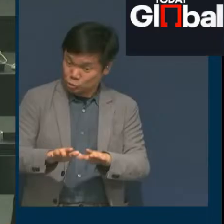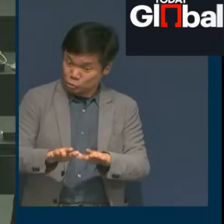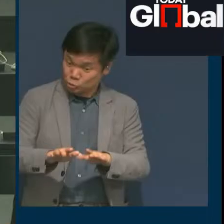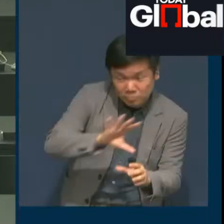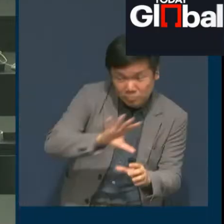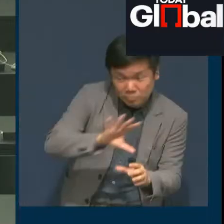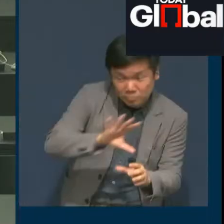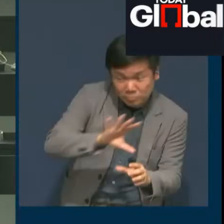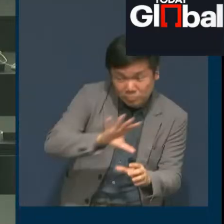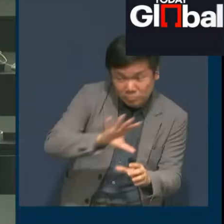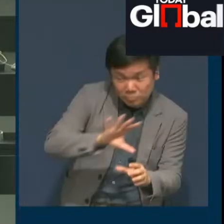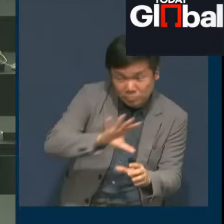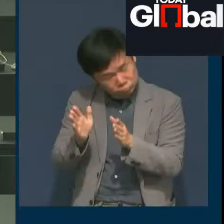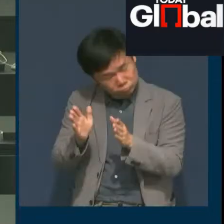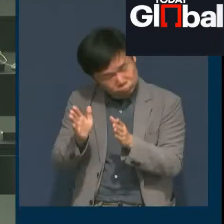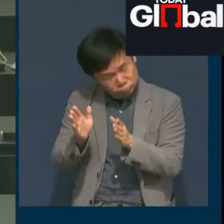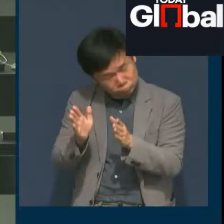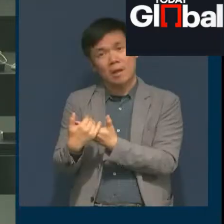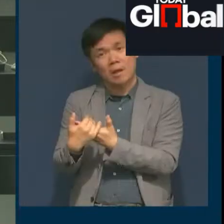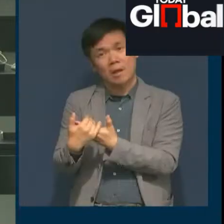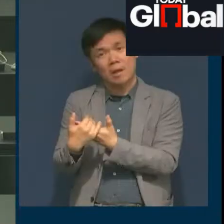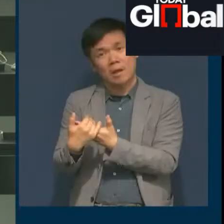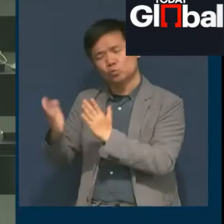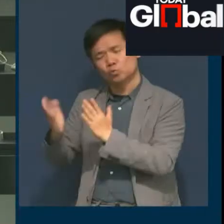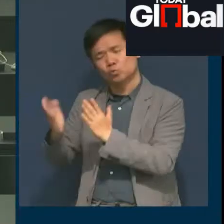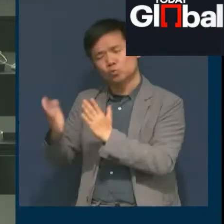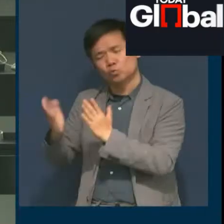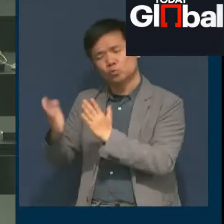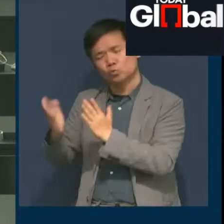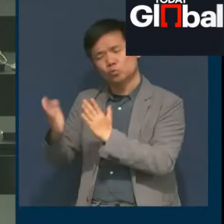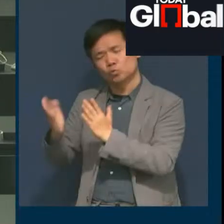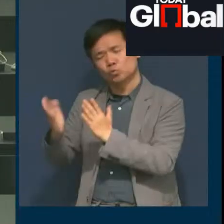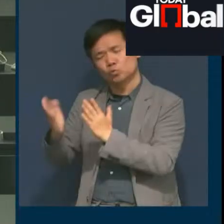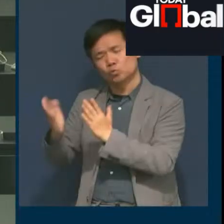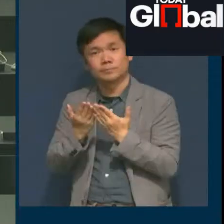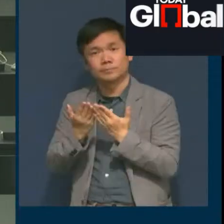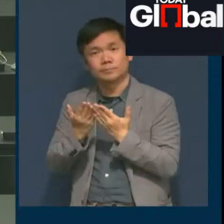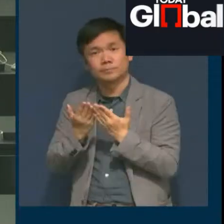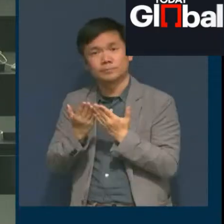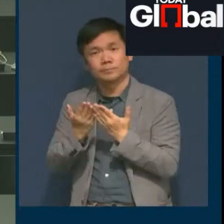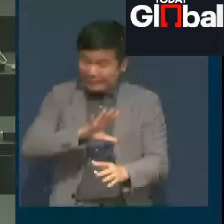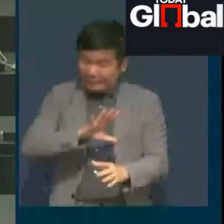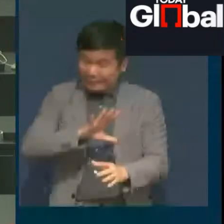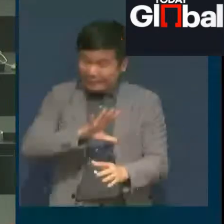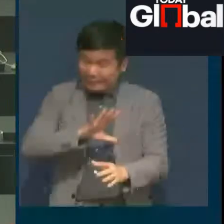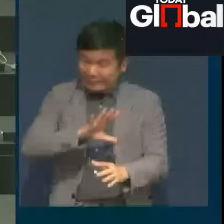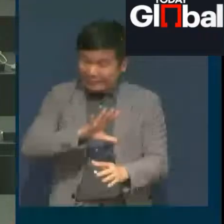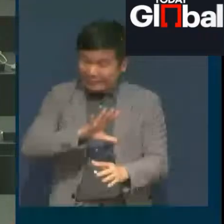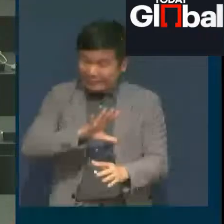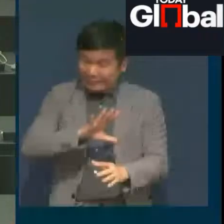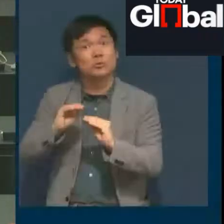educational facilities. Inclusive education is something that is real,